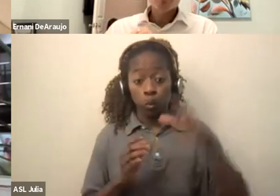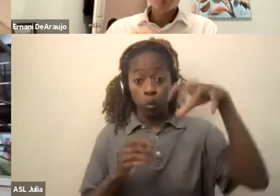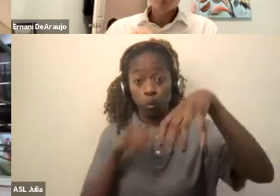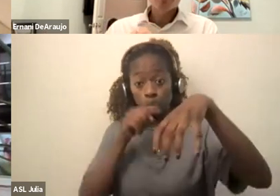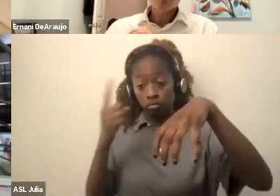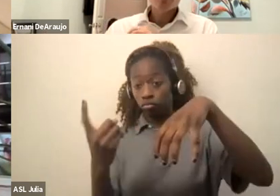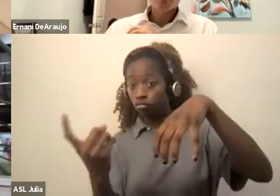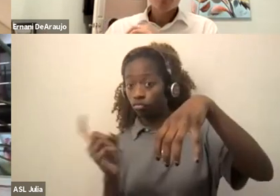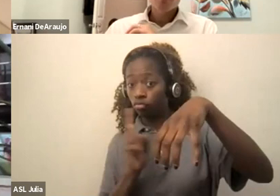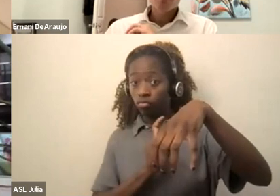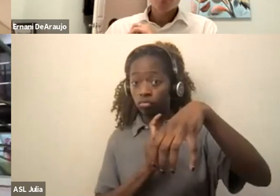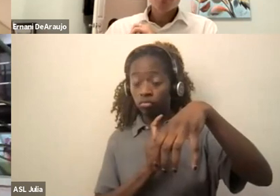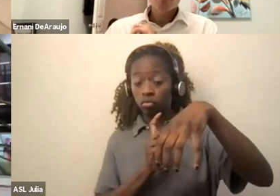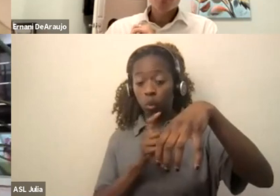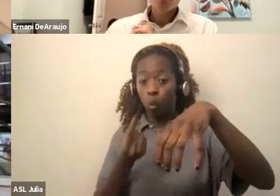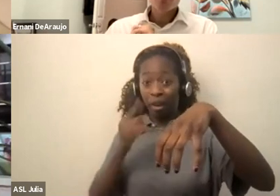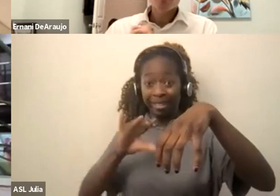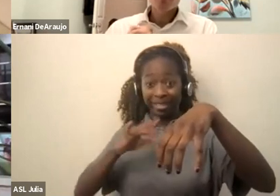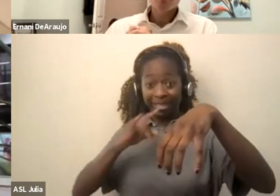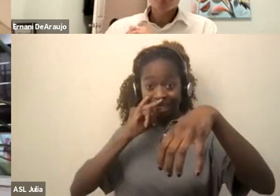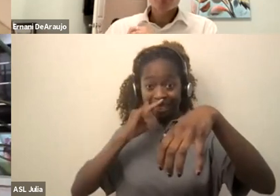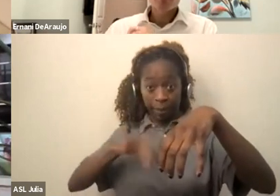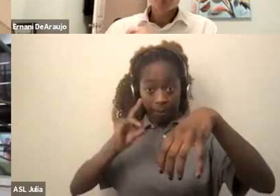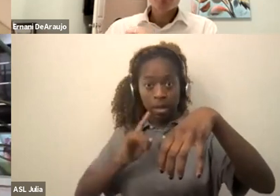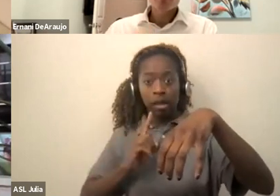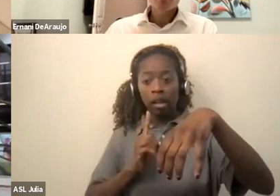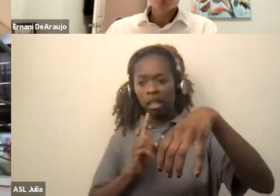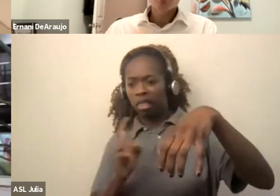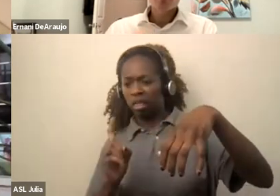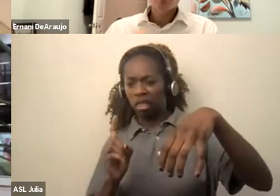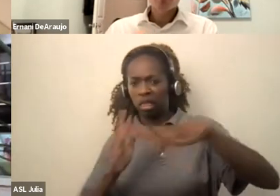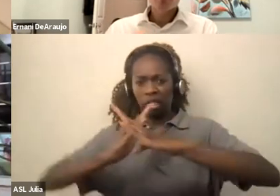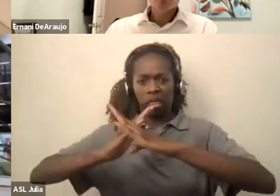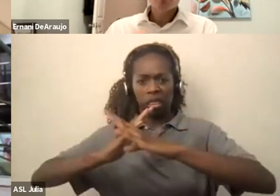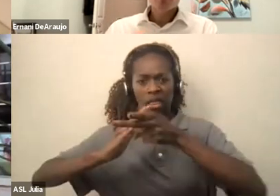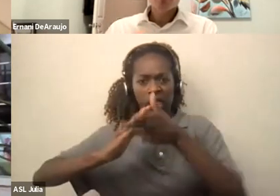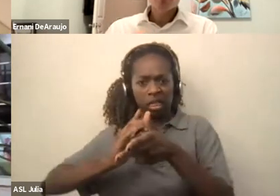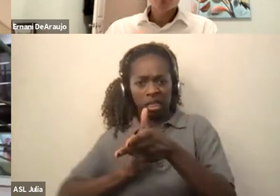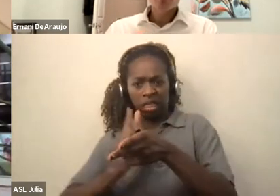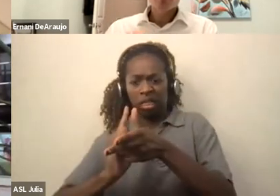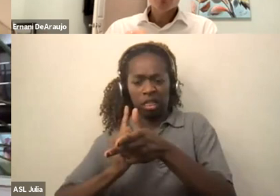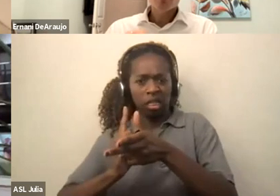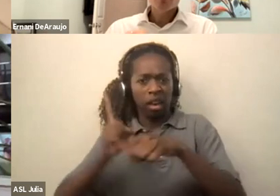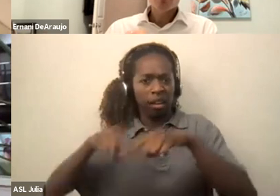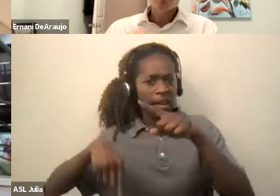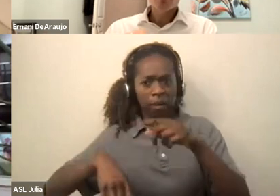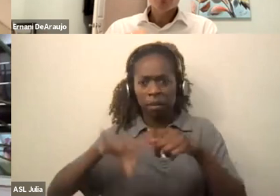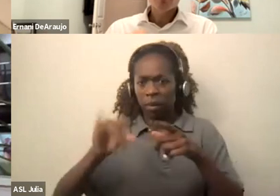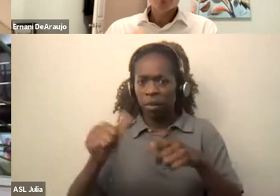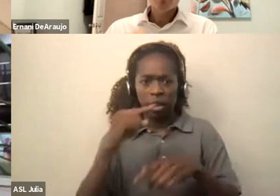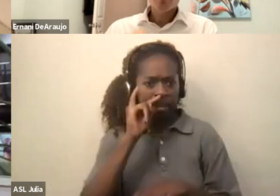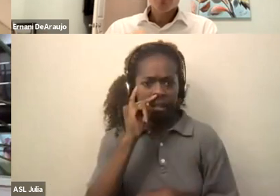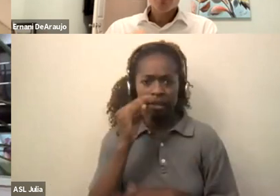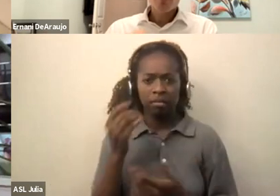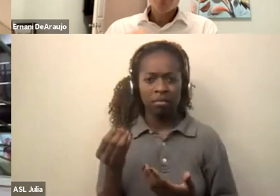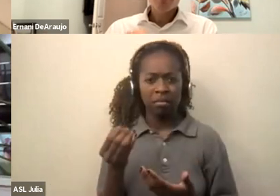school to get another child and i have no way of walking um there's there's no type of safety